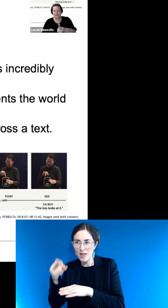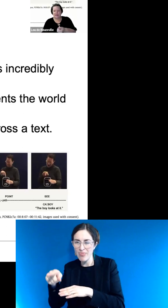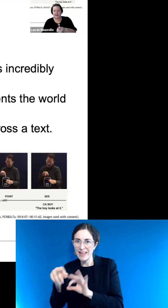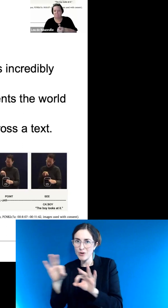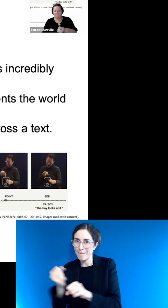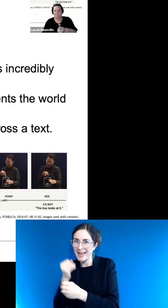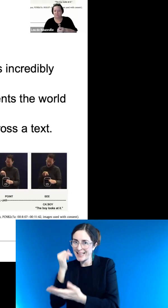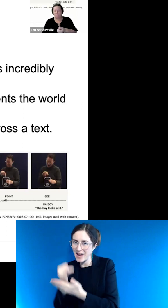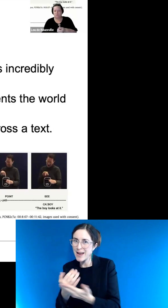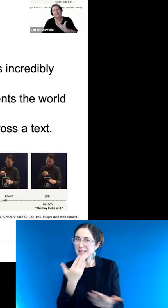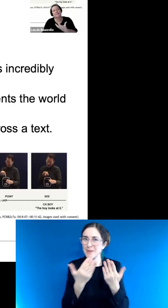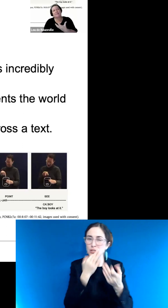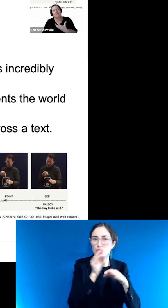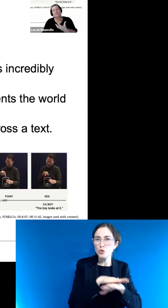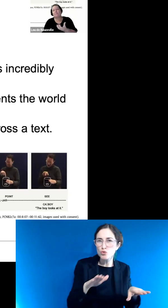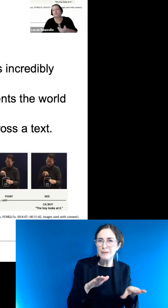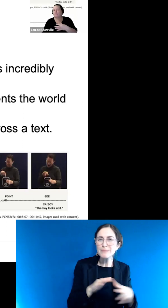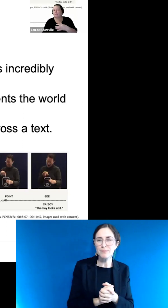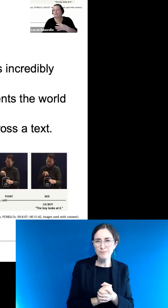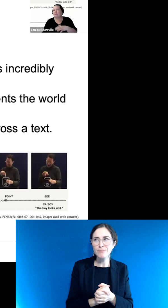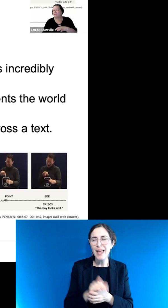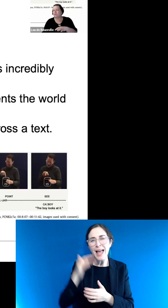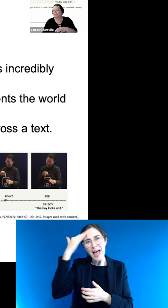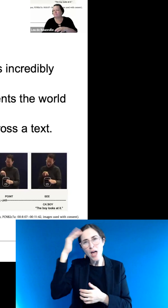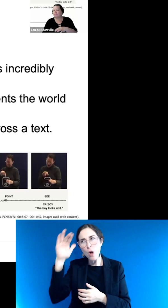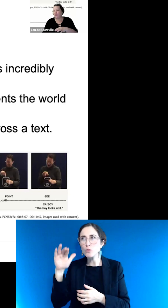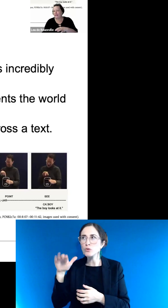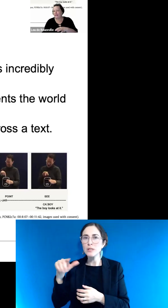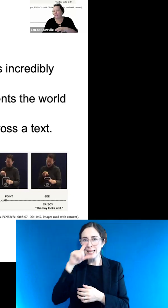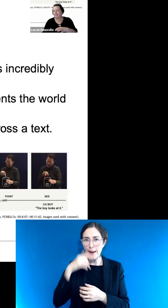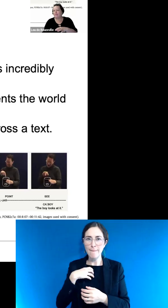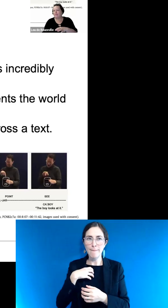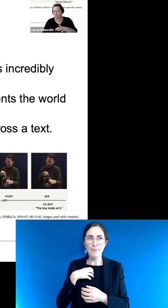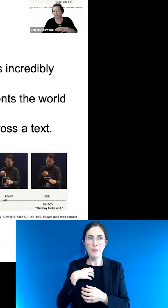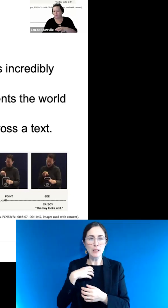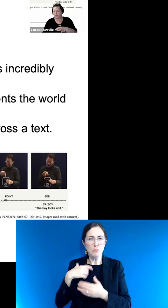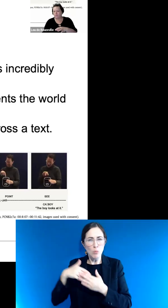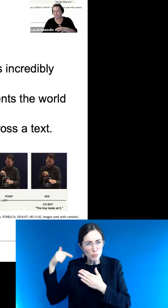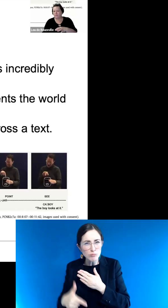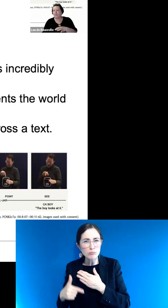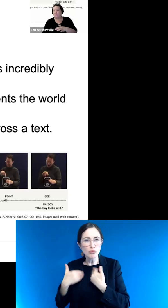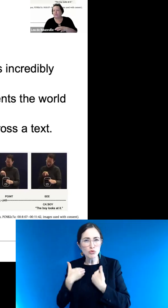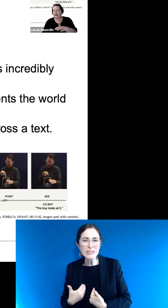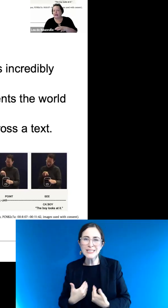errors. Or not necessarily errors, but doing things in much more simple ways than the adults would.